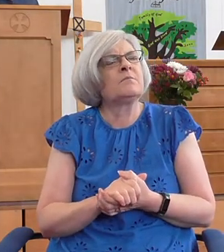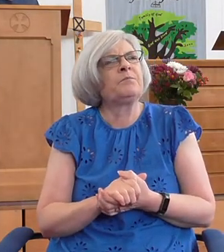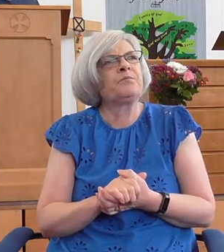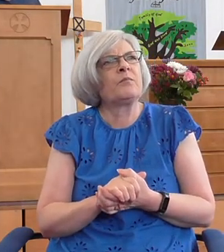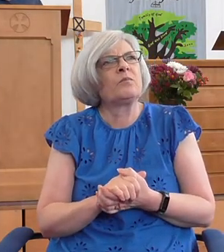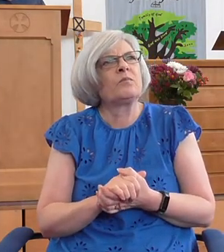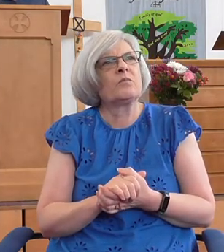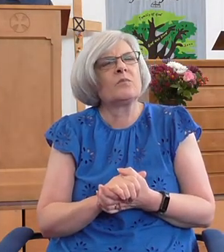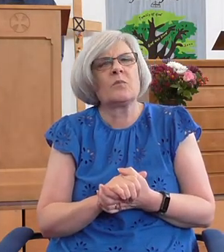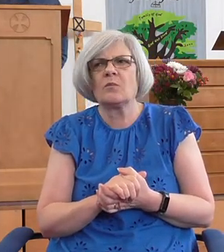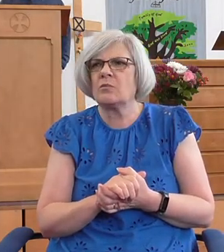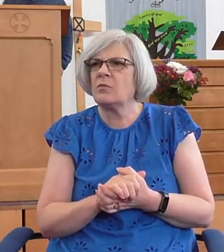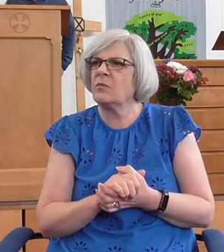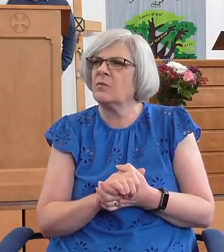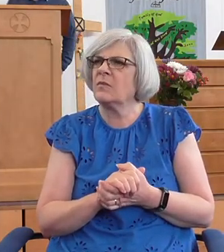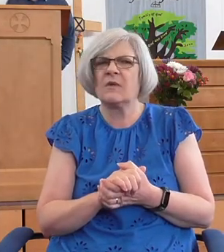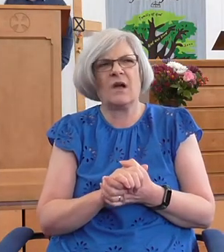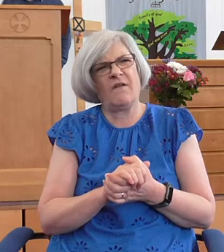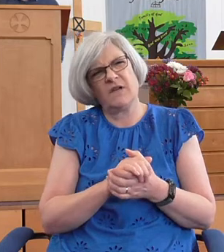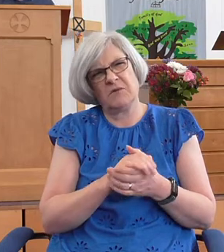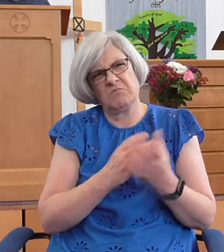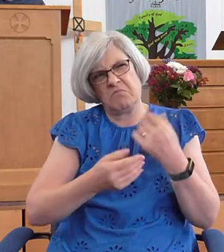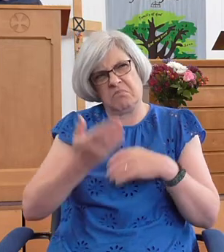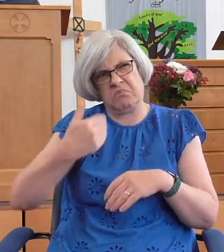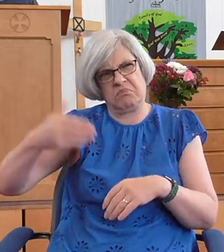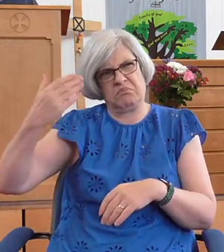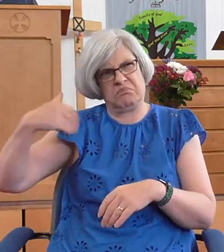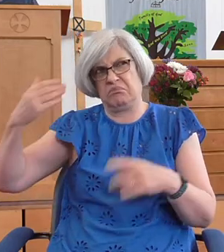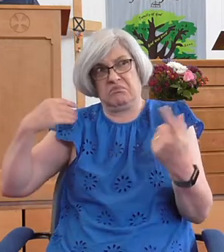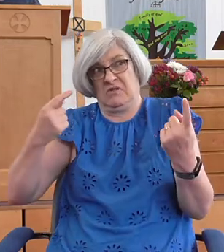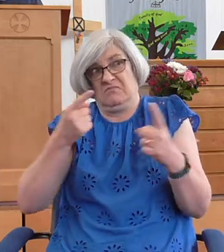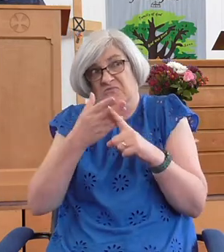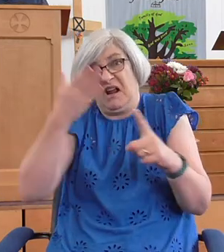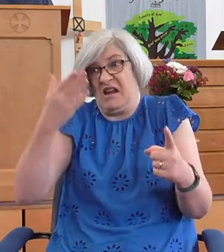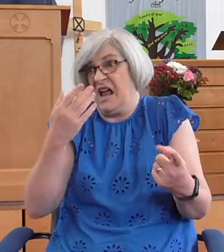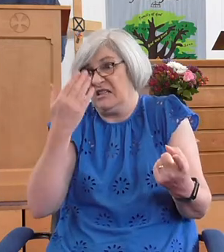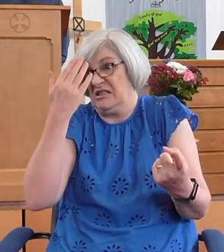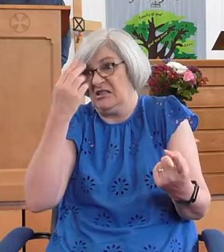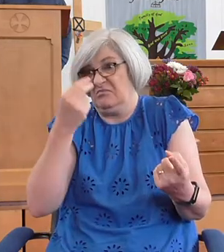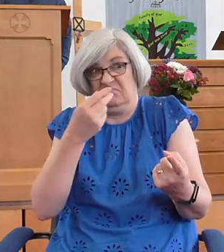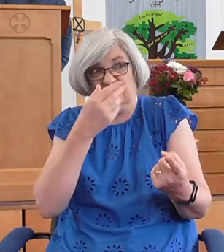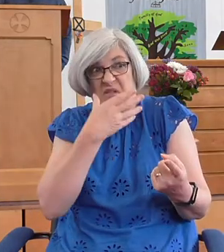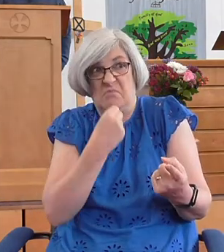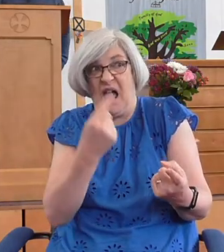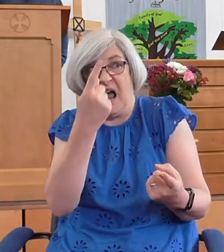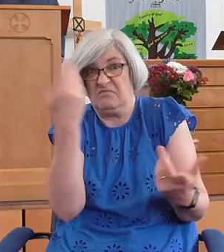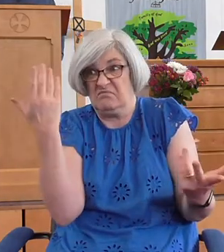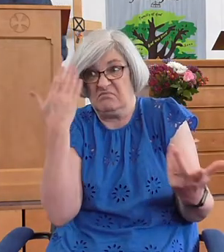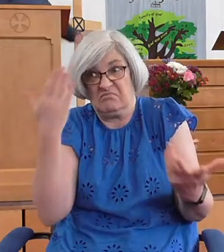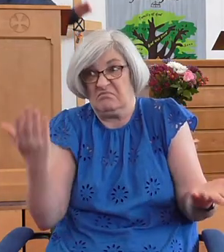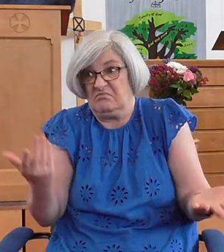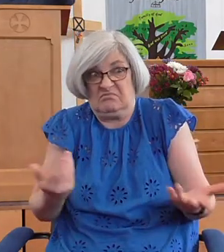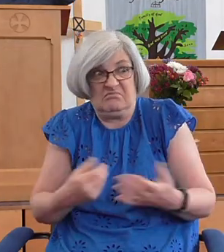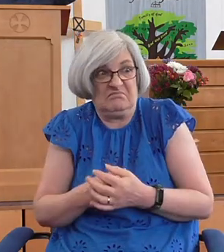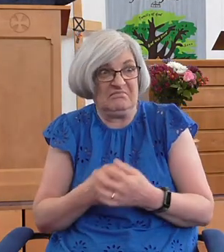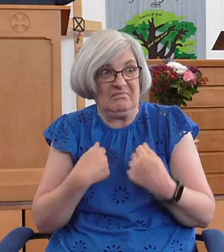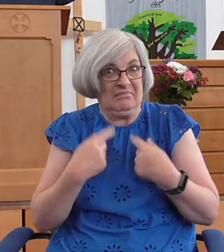Those of you of a certain age may recognise this man.